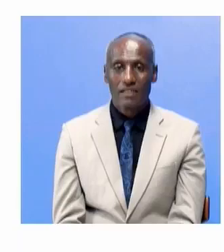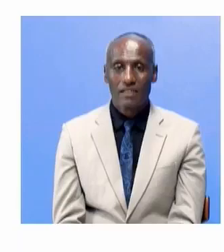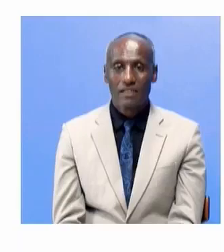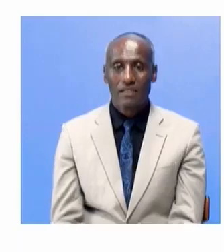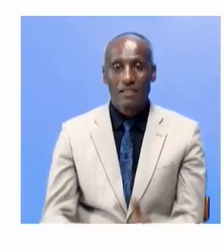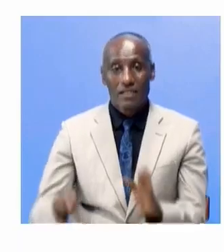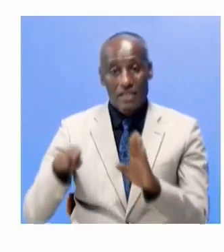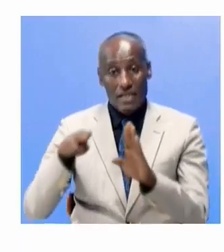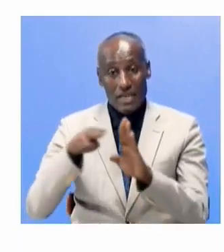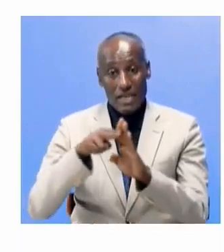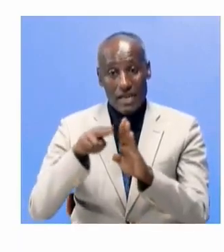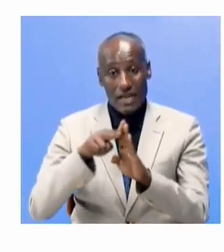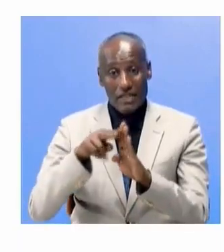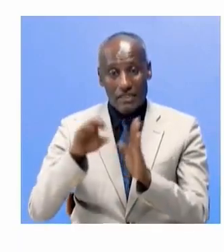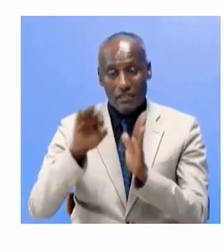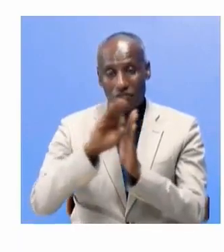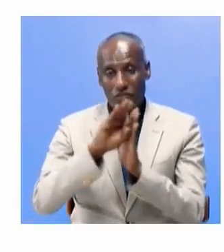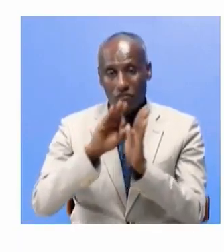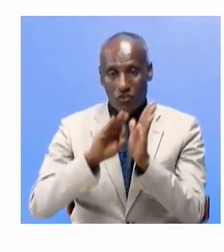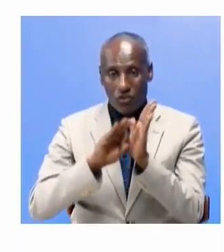negative form